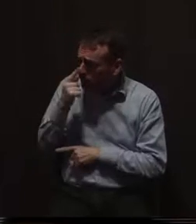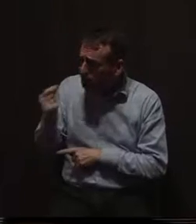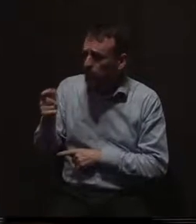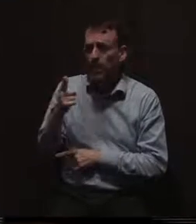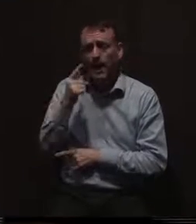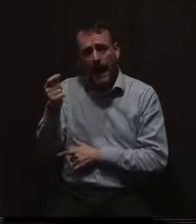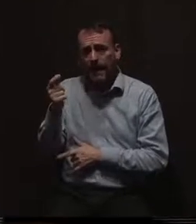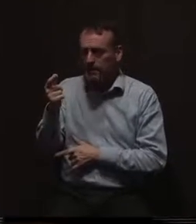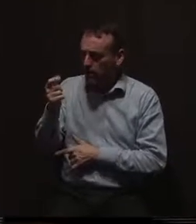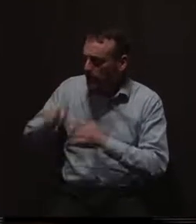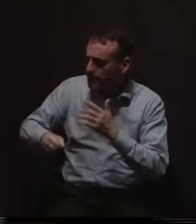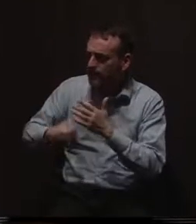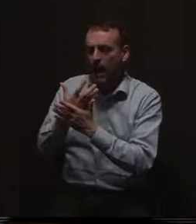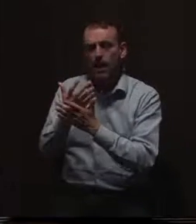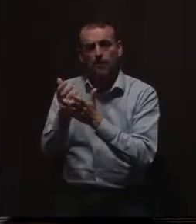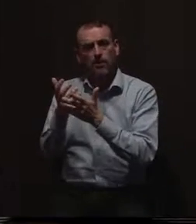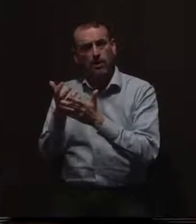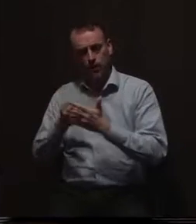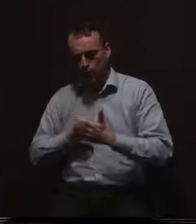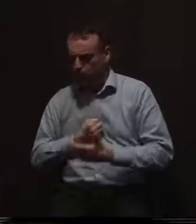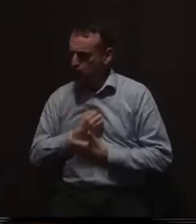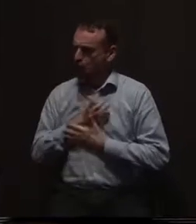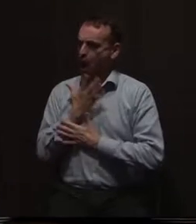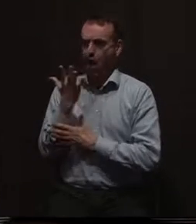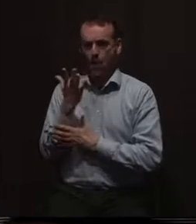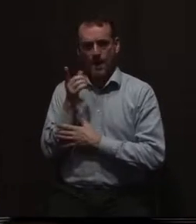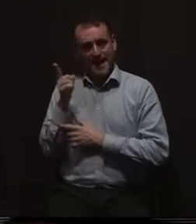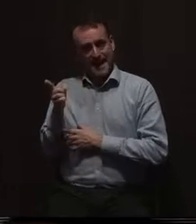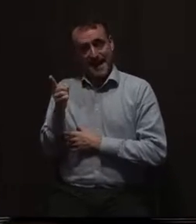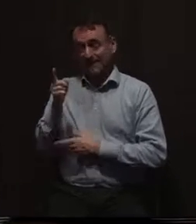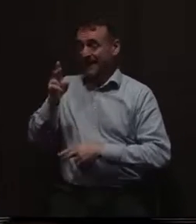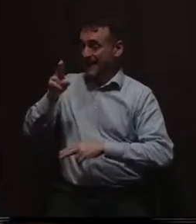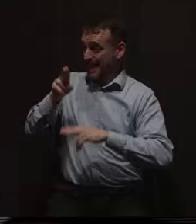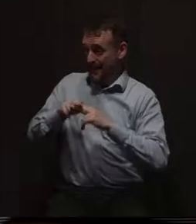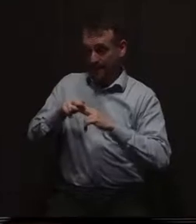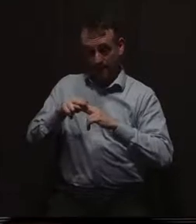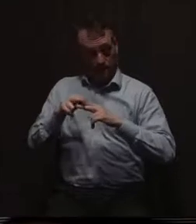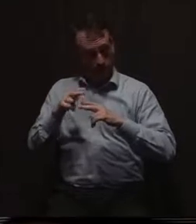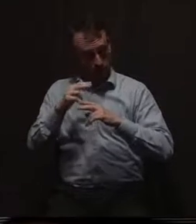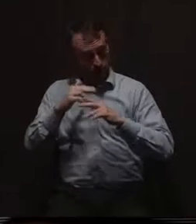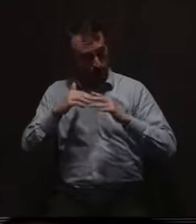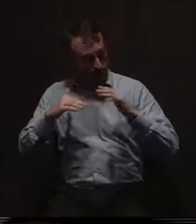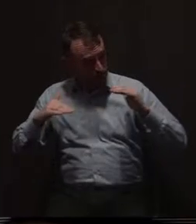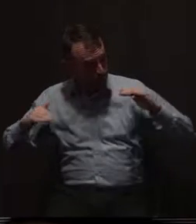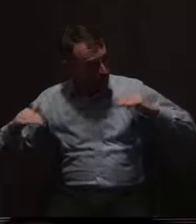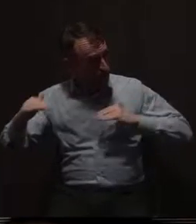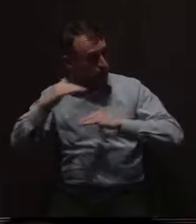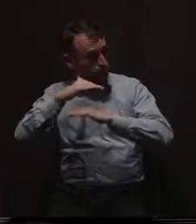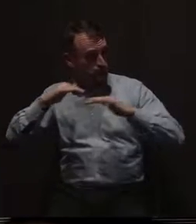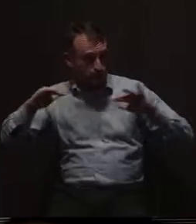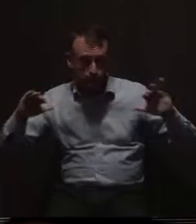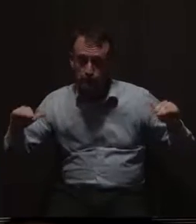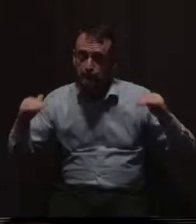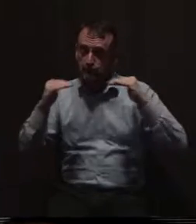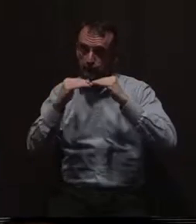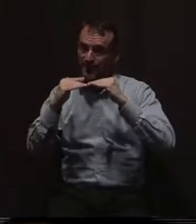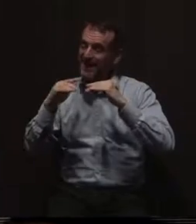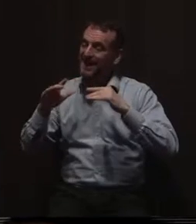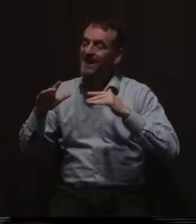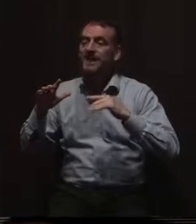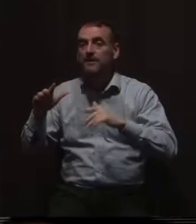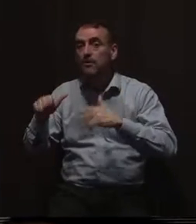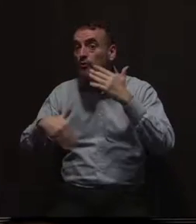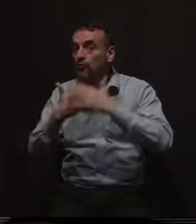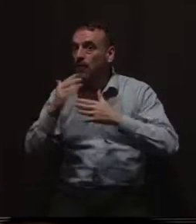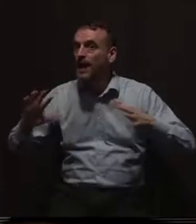of the things that you can regain is your connection. Because the first thing, if you look at Europe,